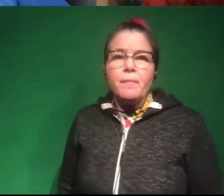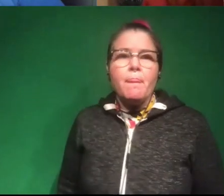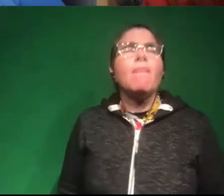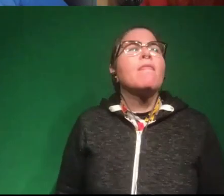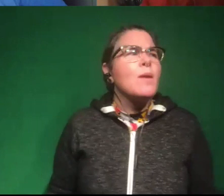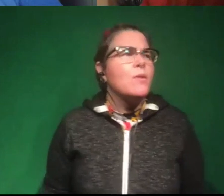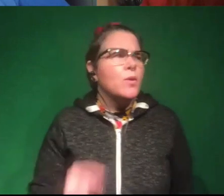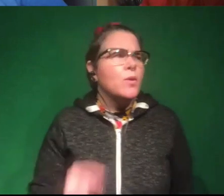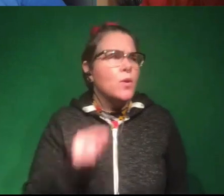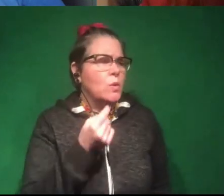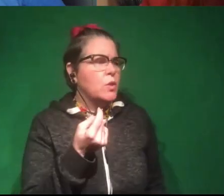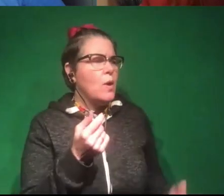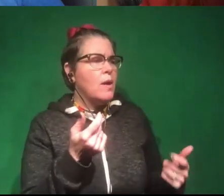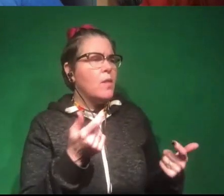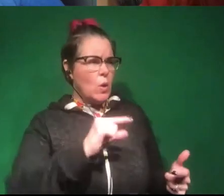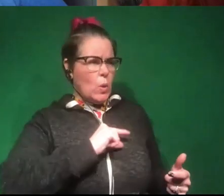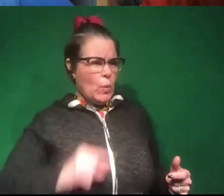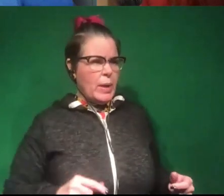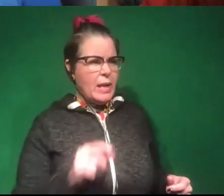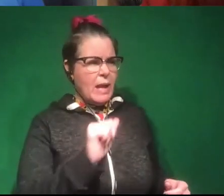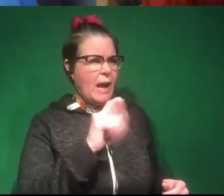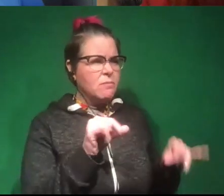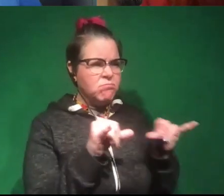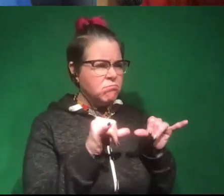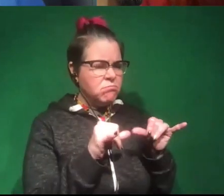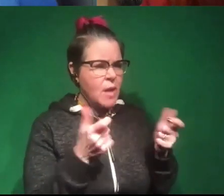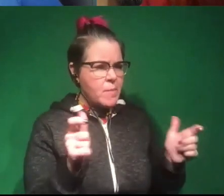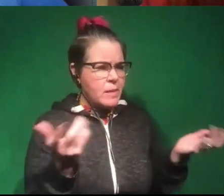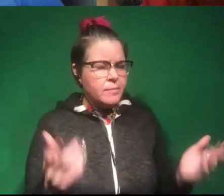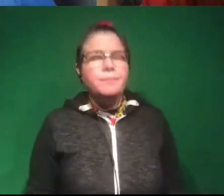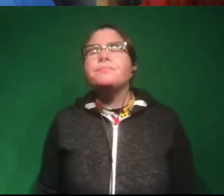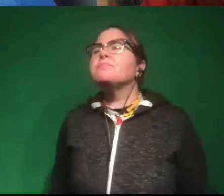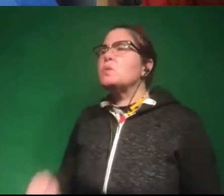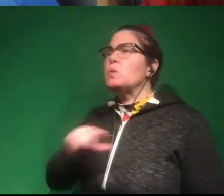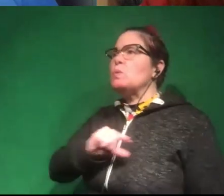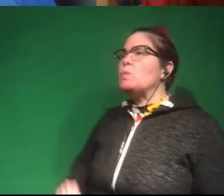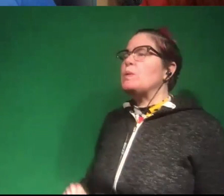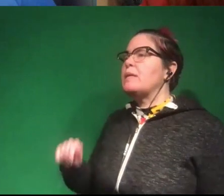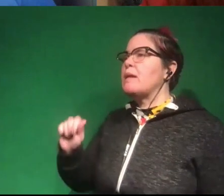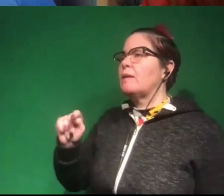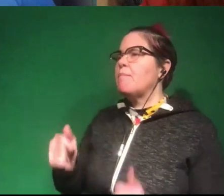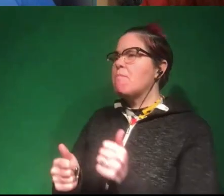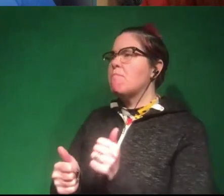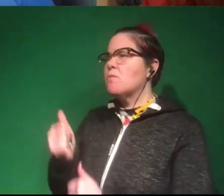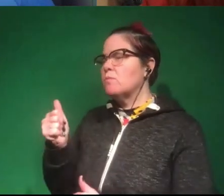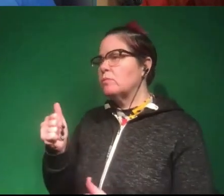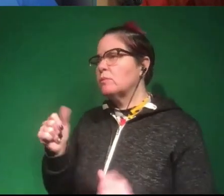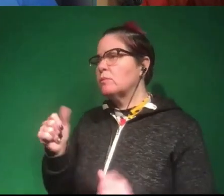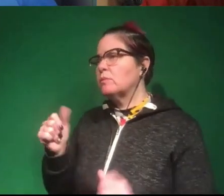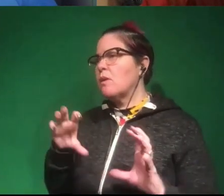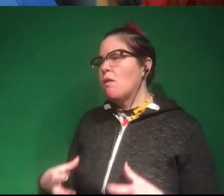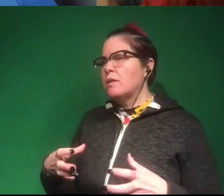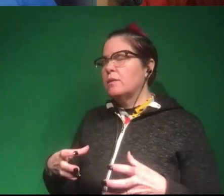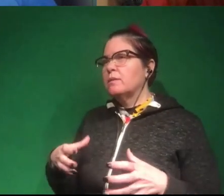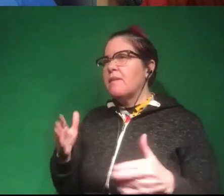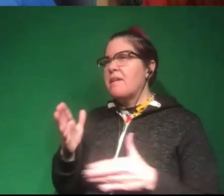cool. How big is the queen ant? The queen ant in most colonies is pretty, I'd say on